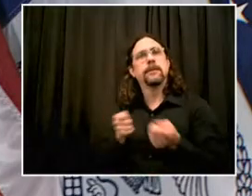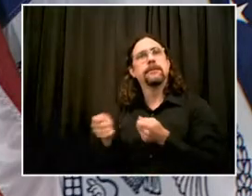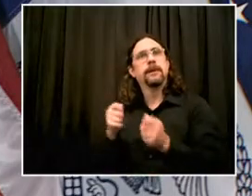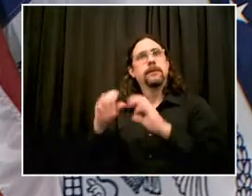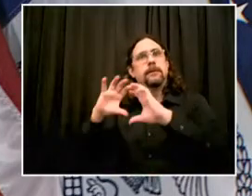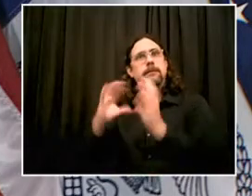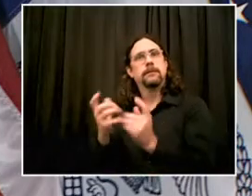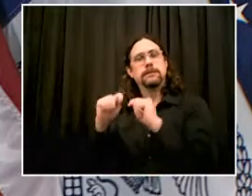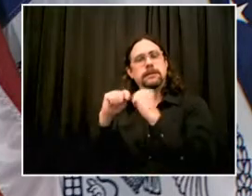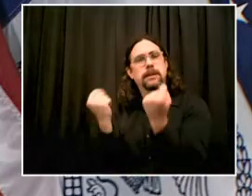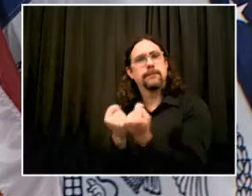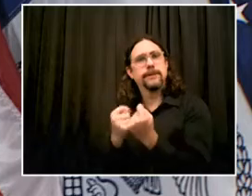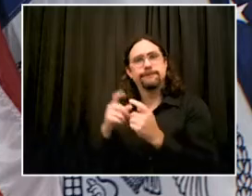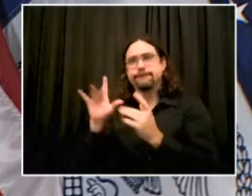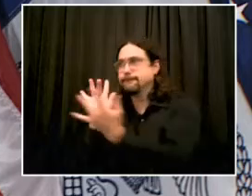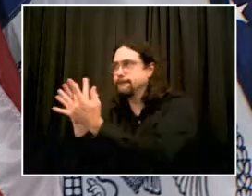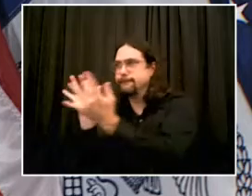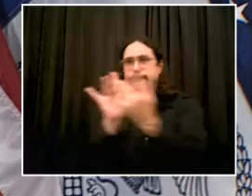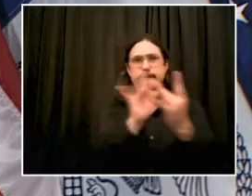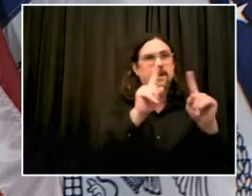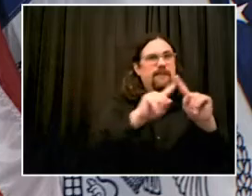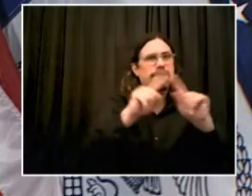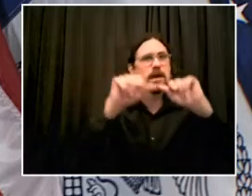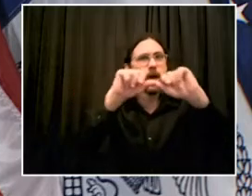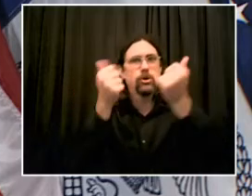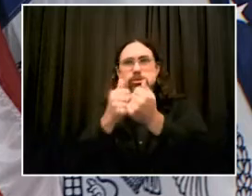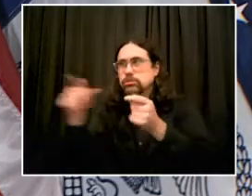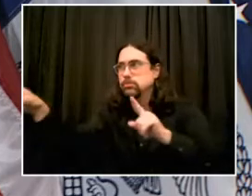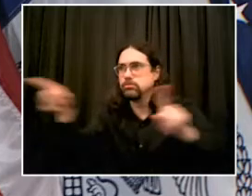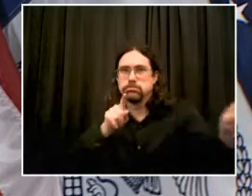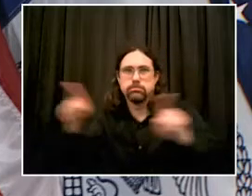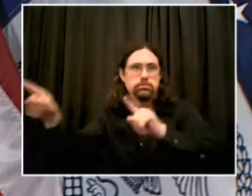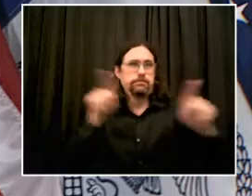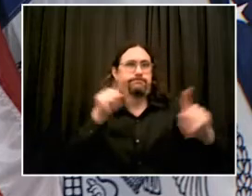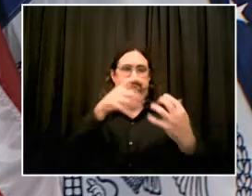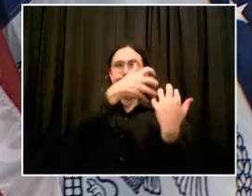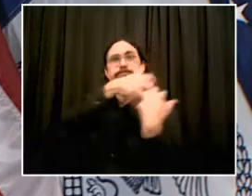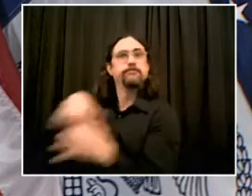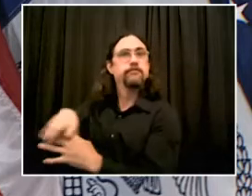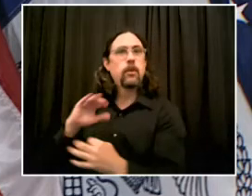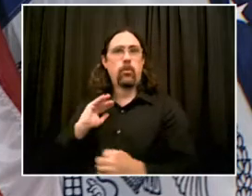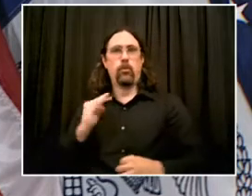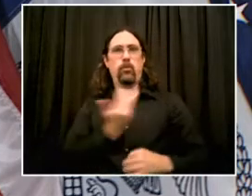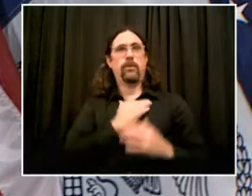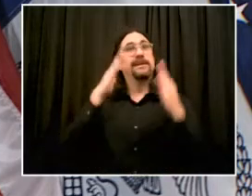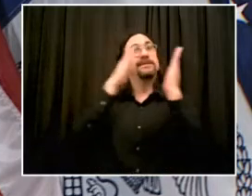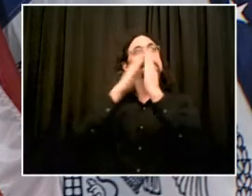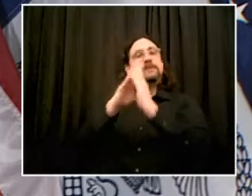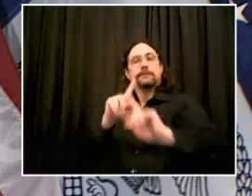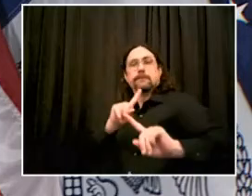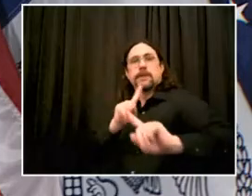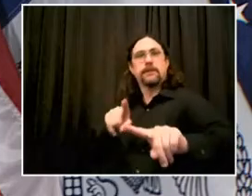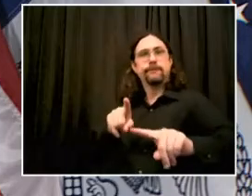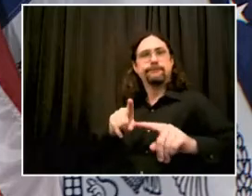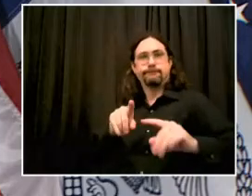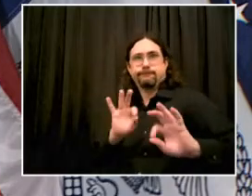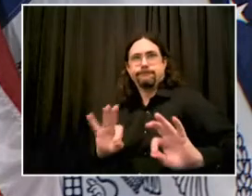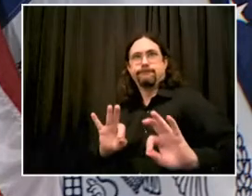work. Now, we talked about the storm, and the approach to the storm was a focus on